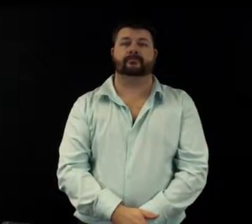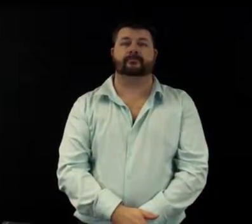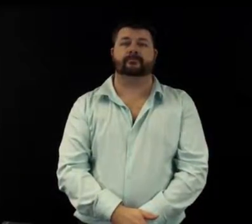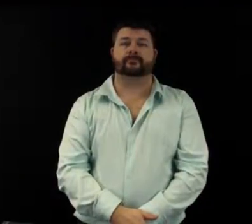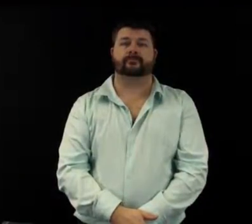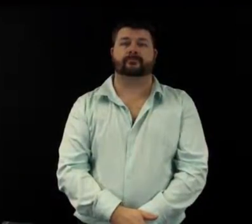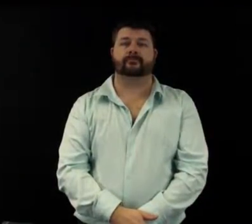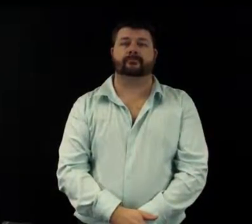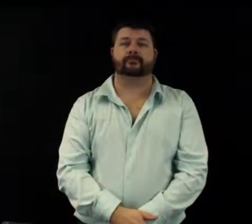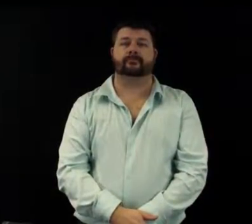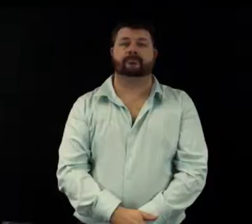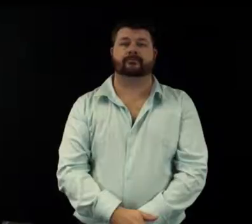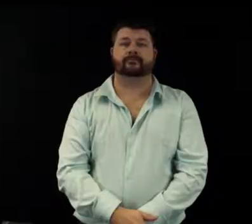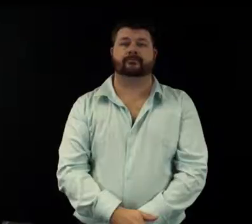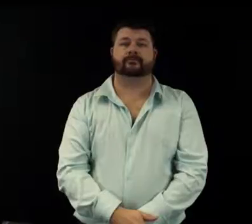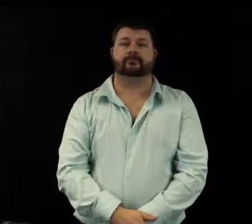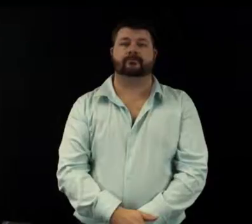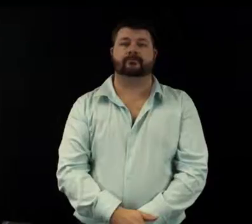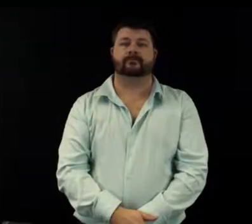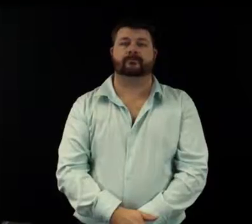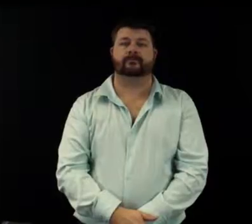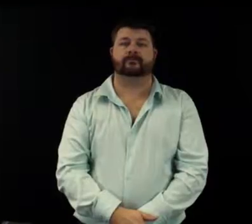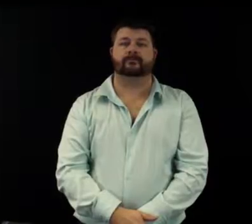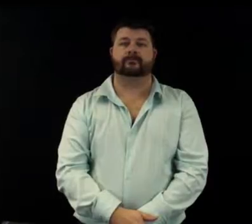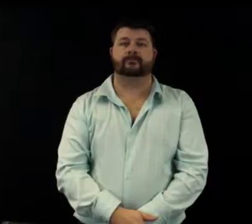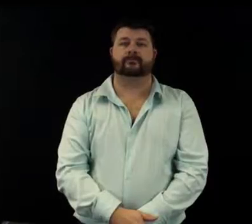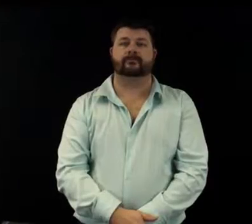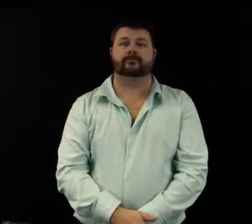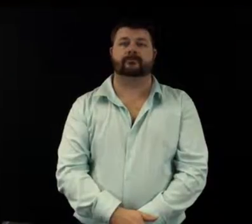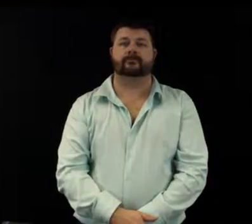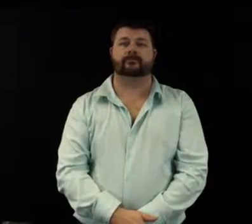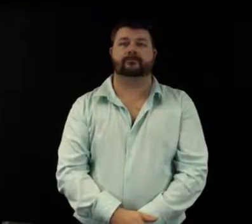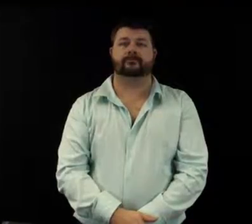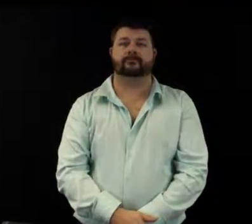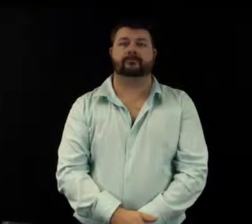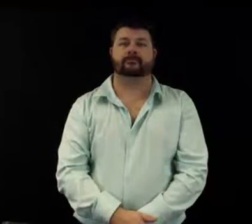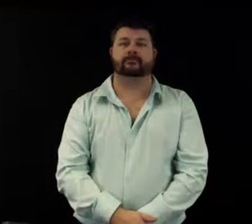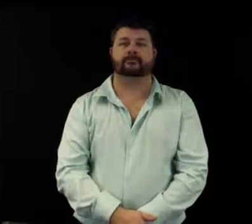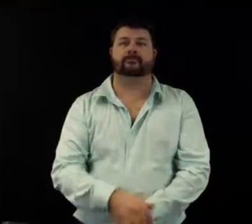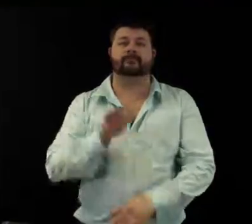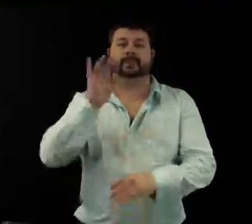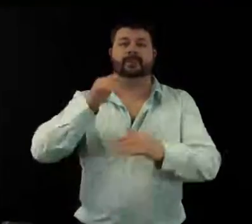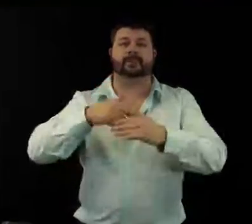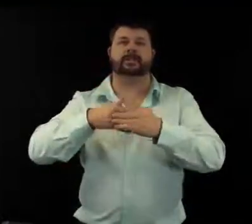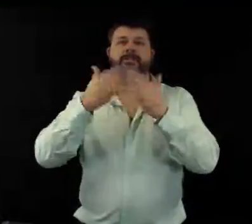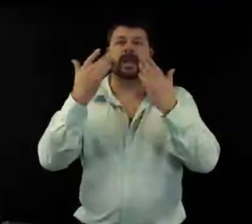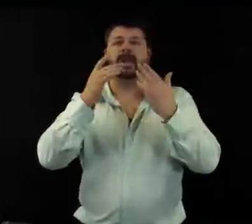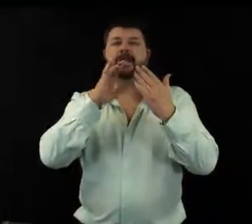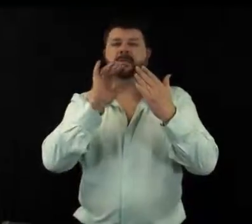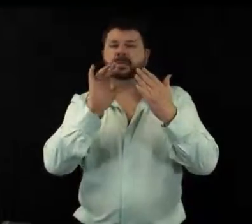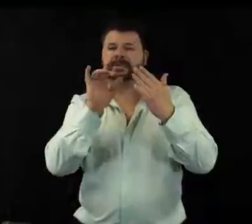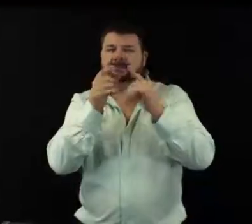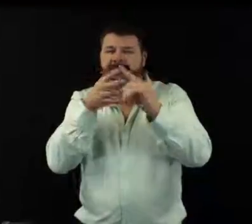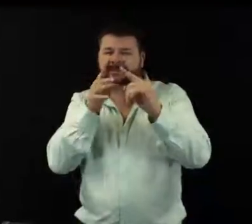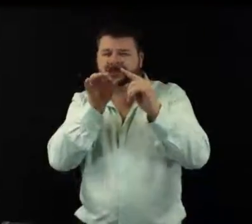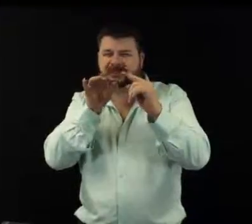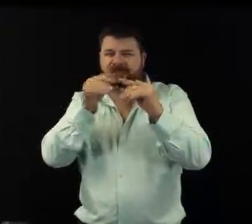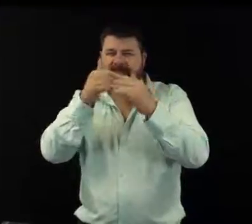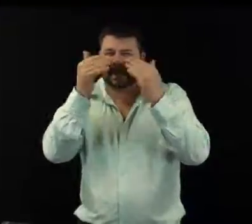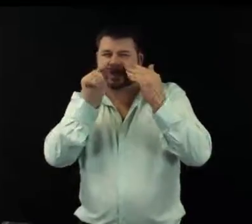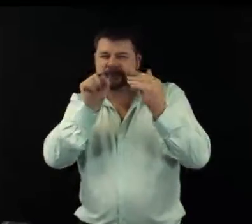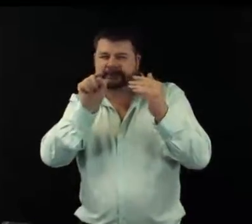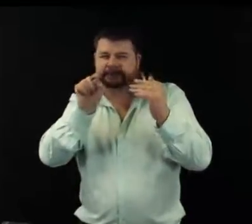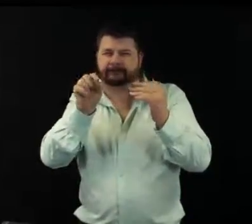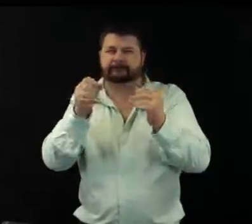right. You can jump to a specific day in the month by tapping on the date, or by tapping on the current day indicator in the bottom